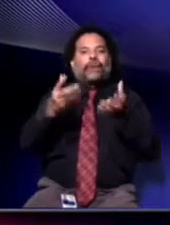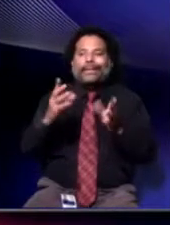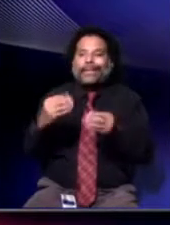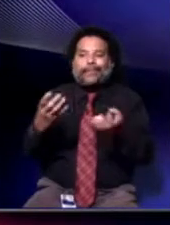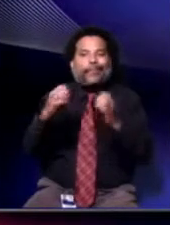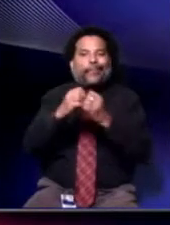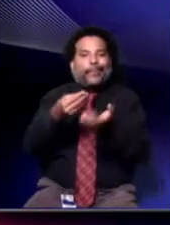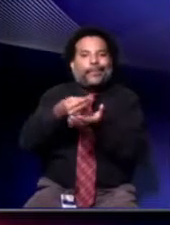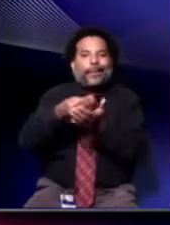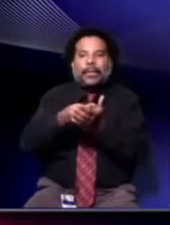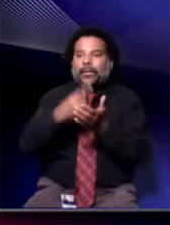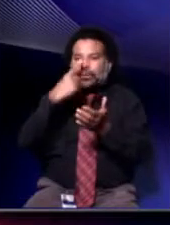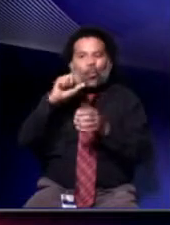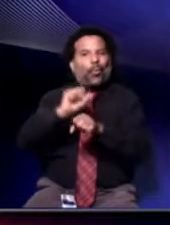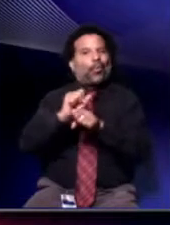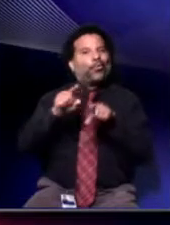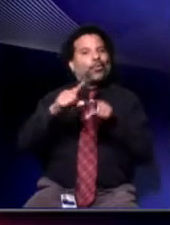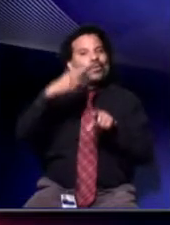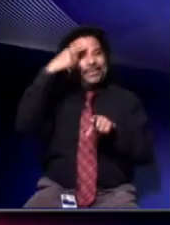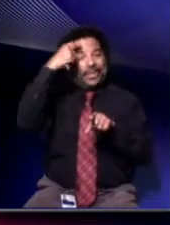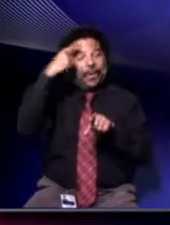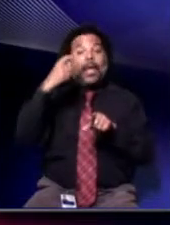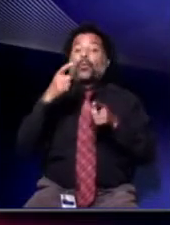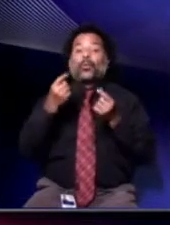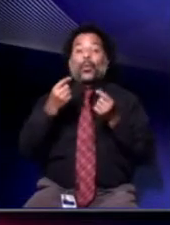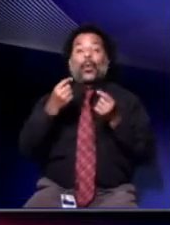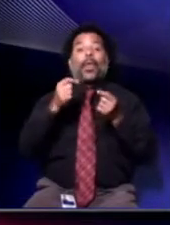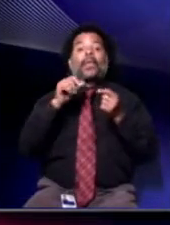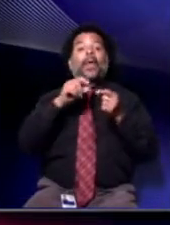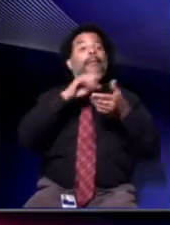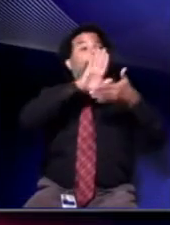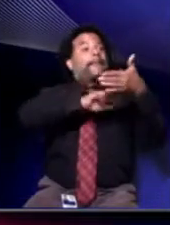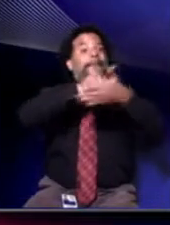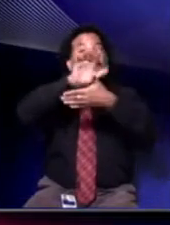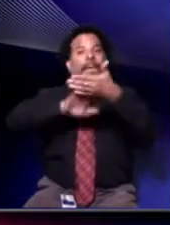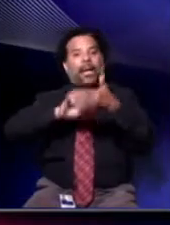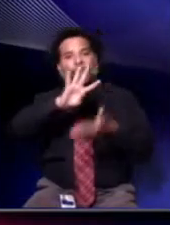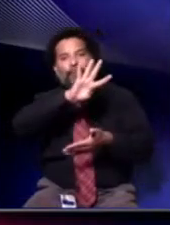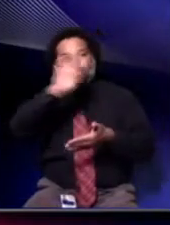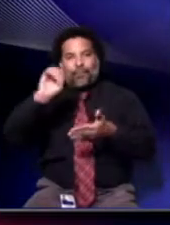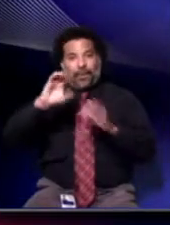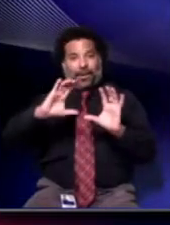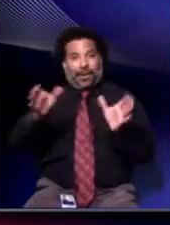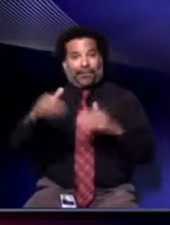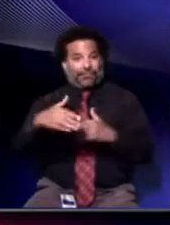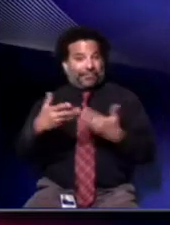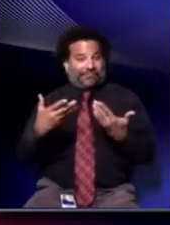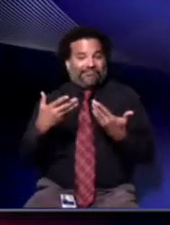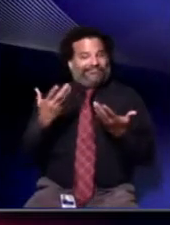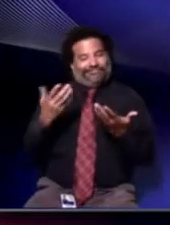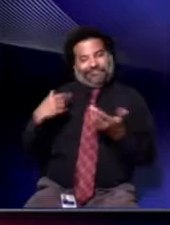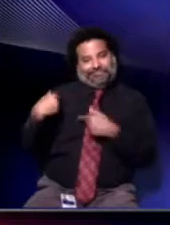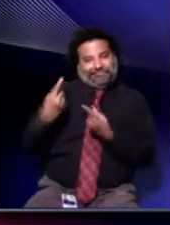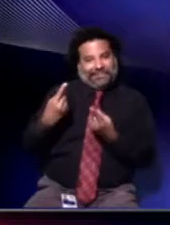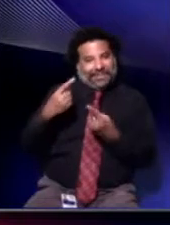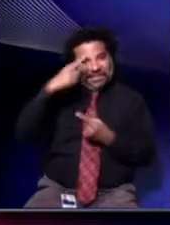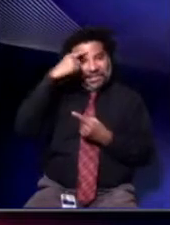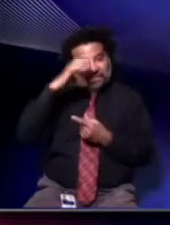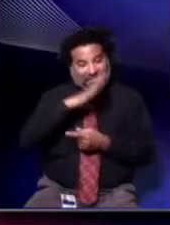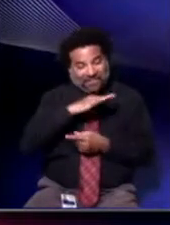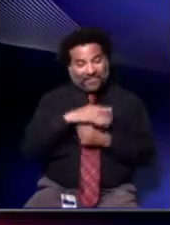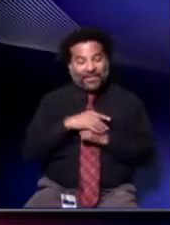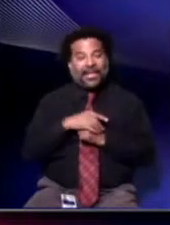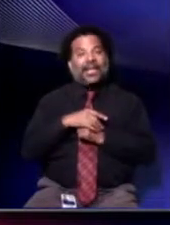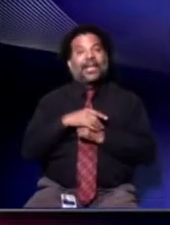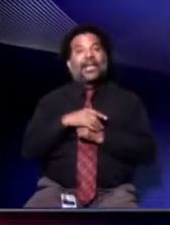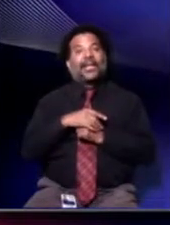to work in the summer, and we painted 40 classrooms this summer. We also have